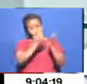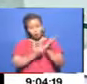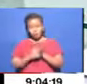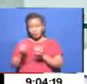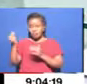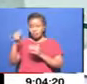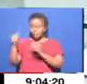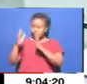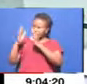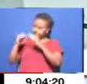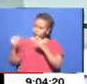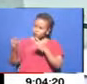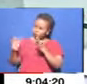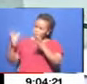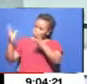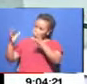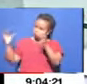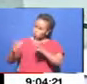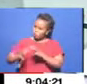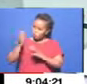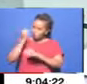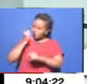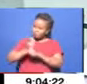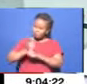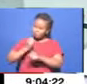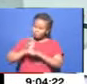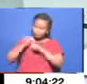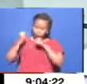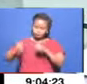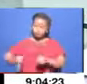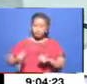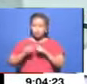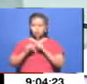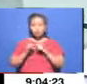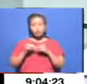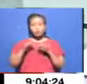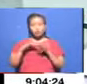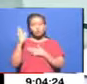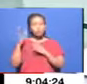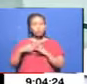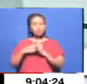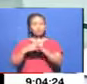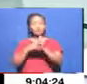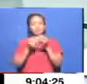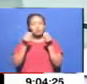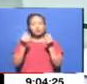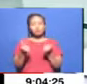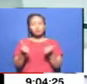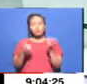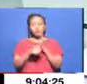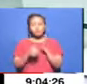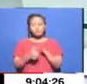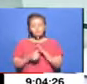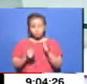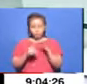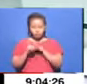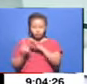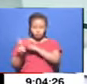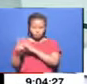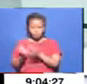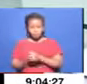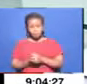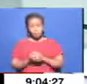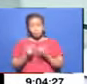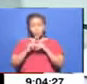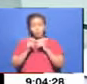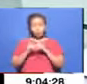group for their resilience and being solution-oriented in the face of crisis. For the first time, the program attracted